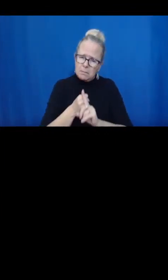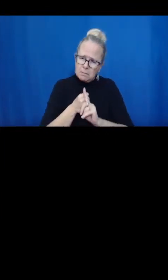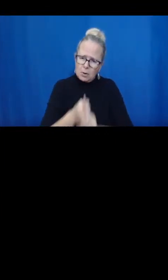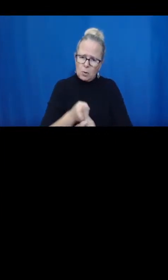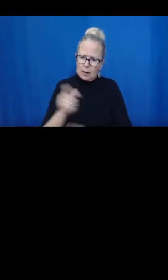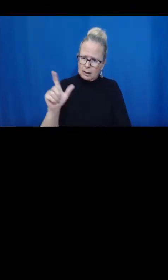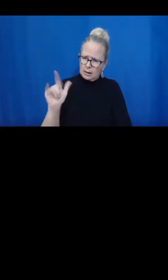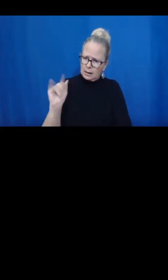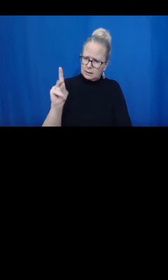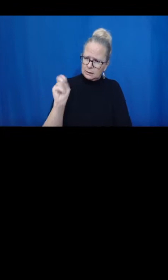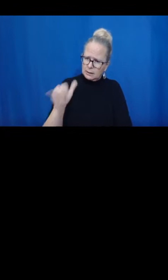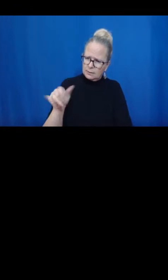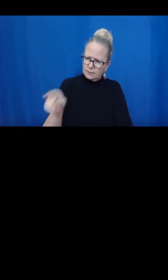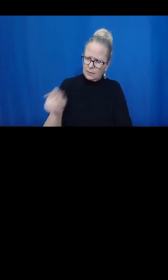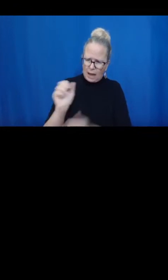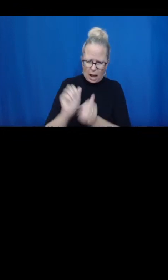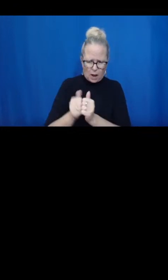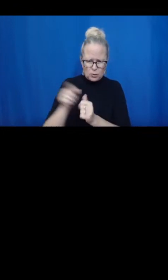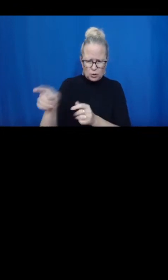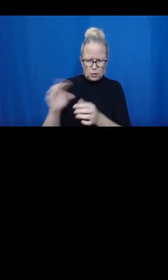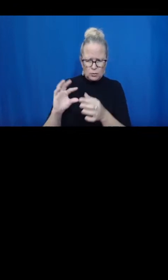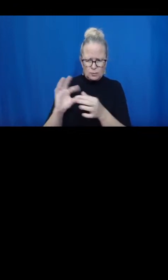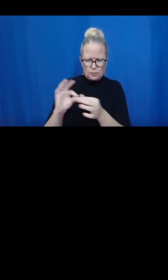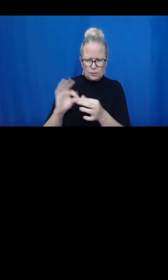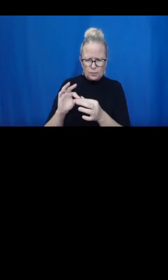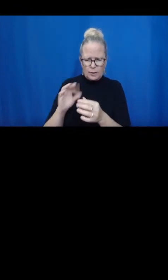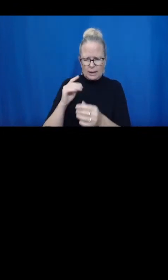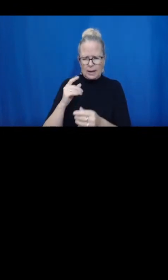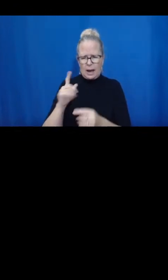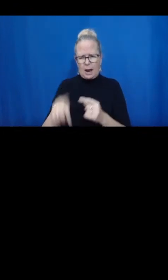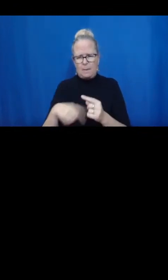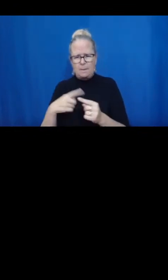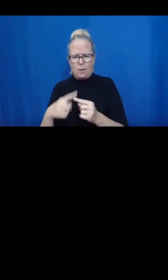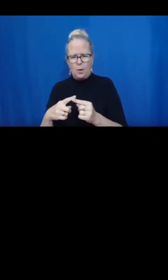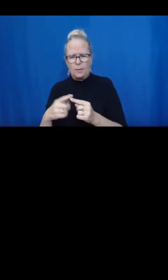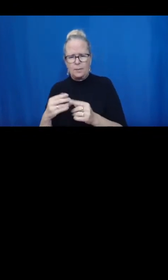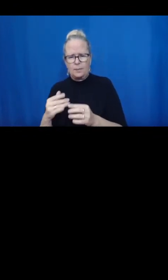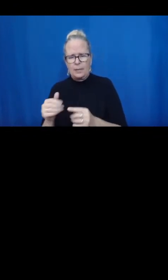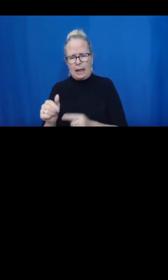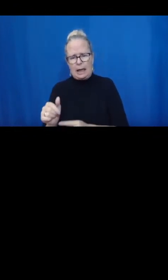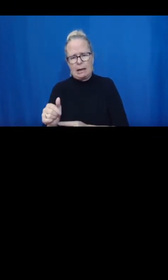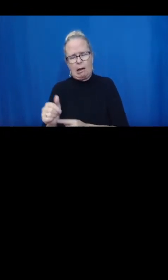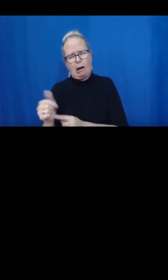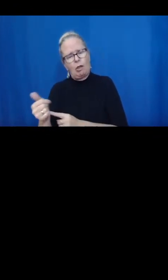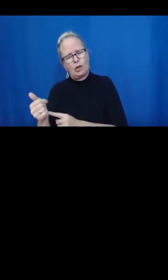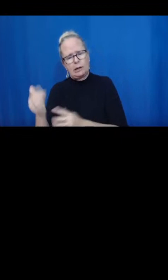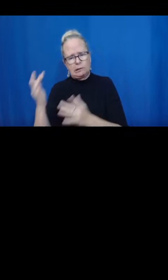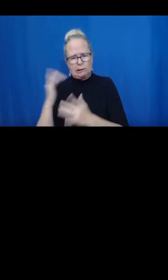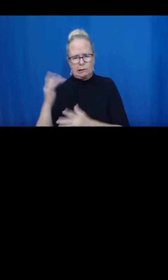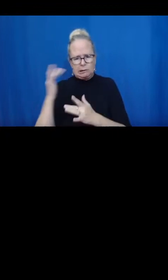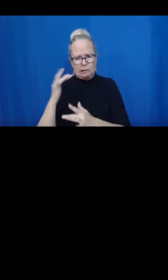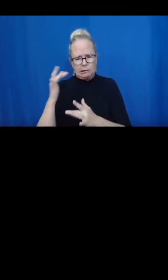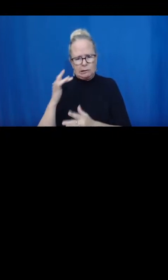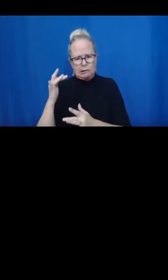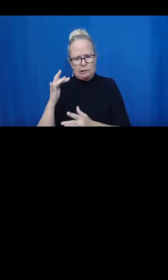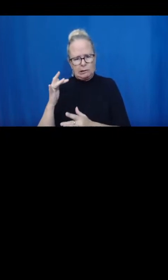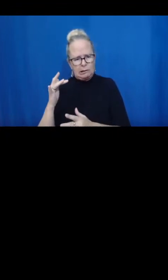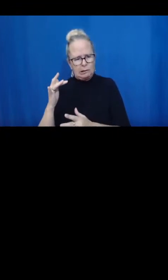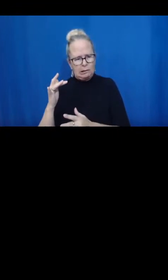an explanation and a reason why one shouldn't be vigilant and compassionate and so on.